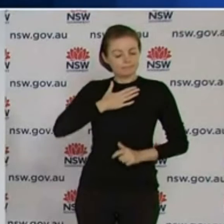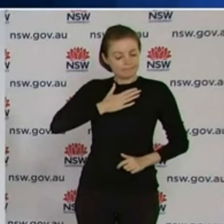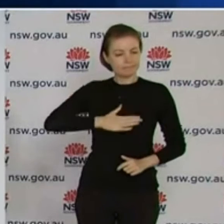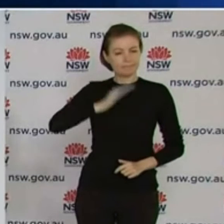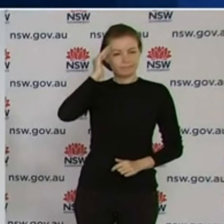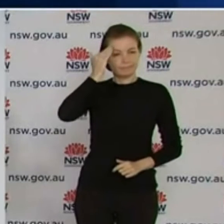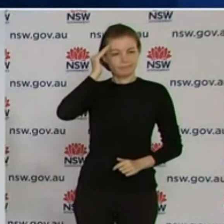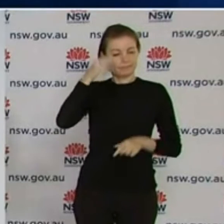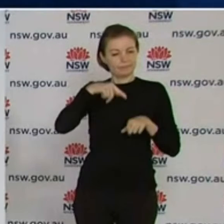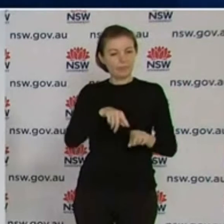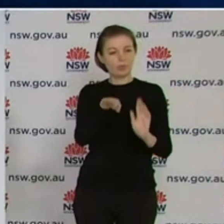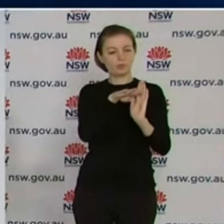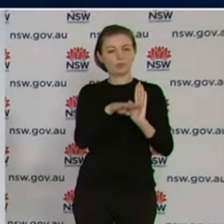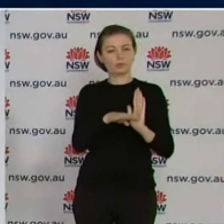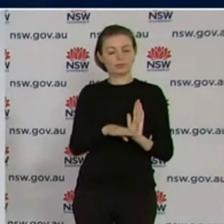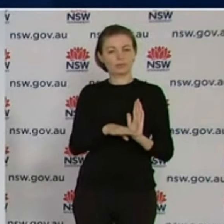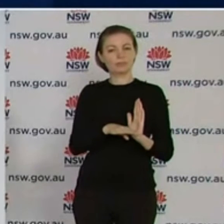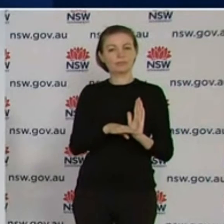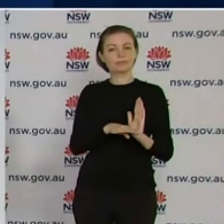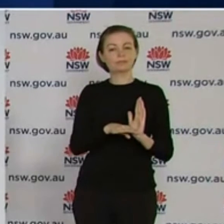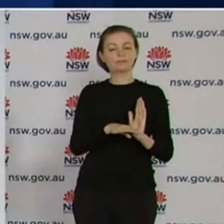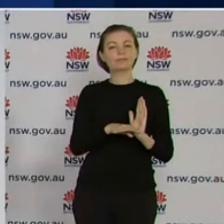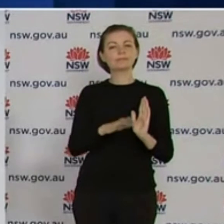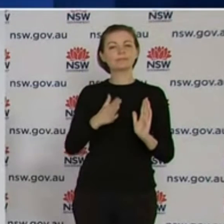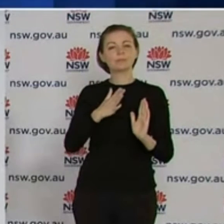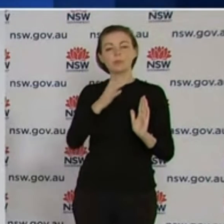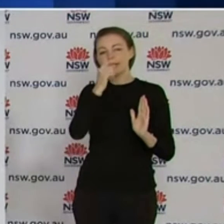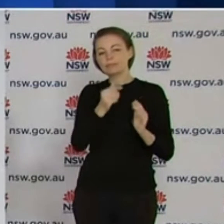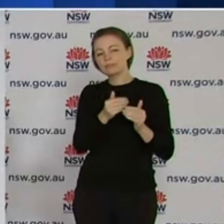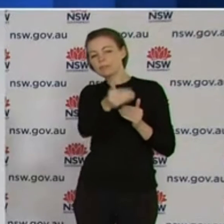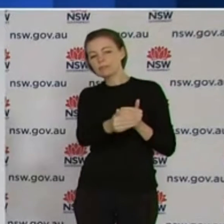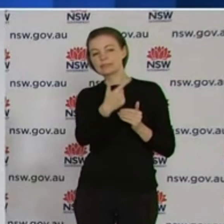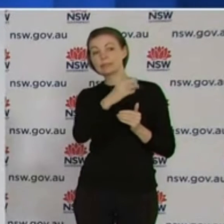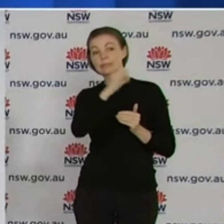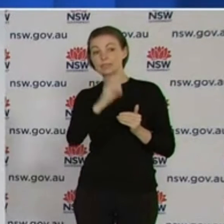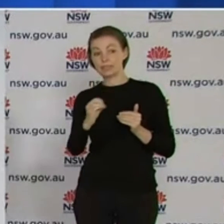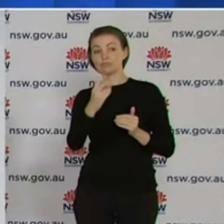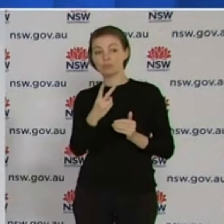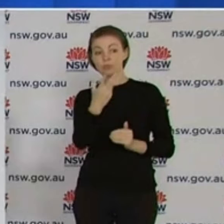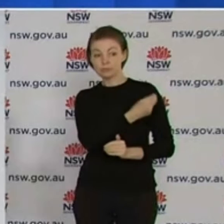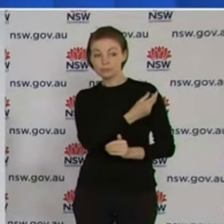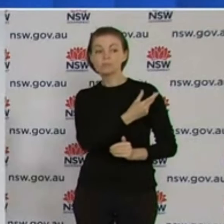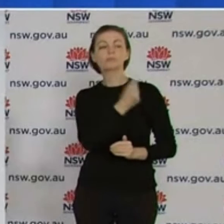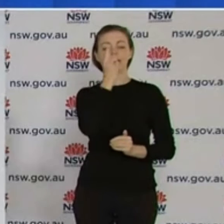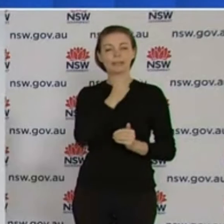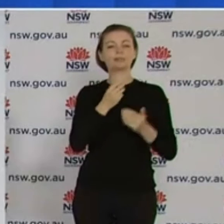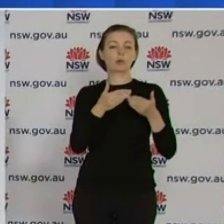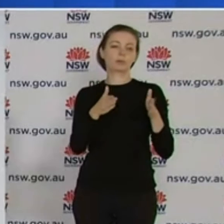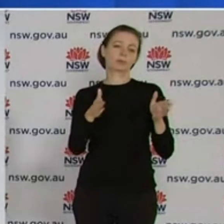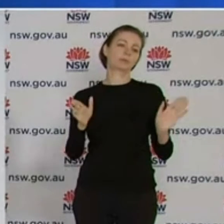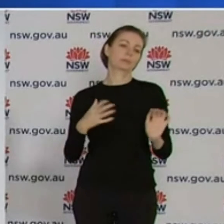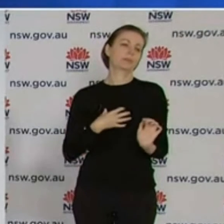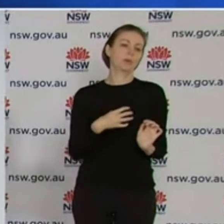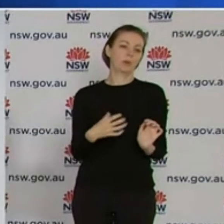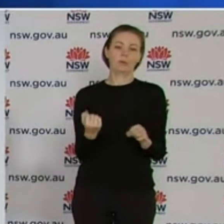stick to the rules, we'll be able to really start opening up at 70% in a safe way and making sure that all of